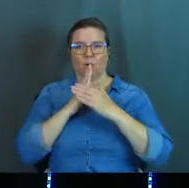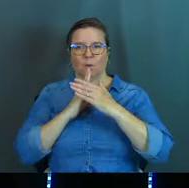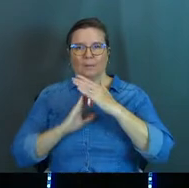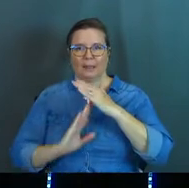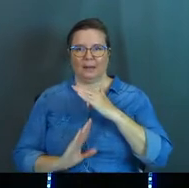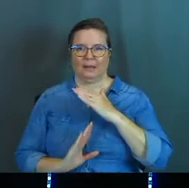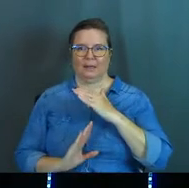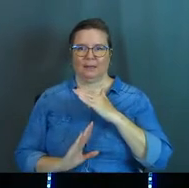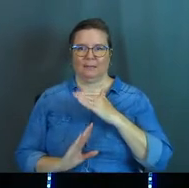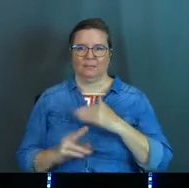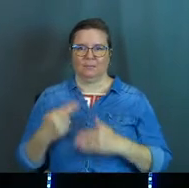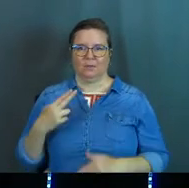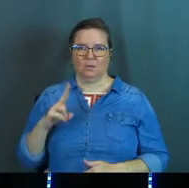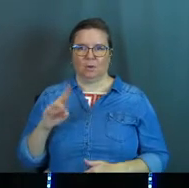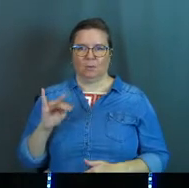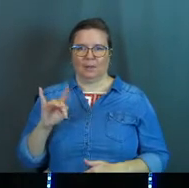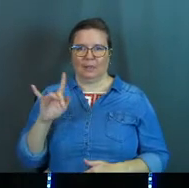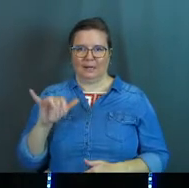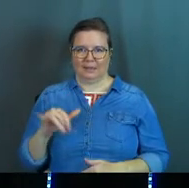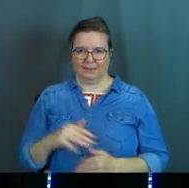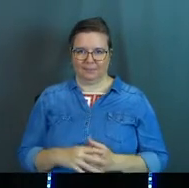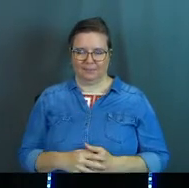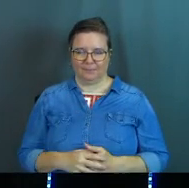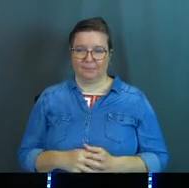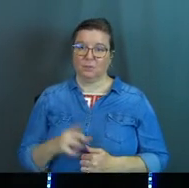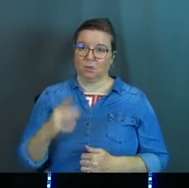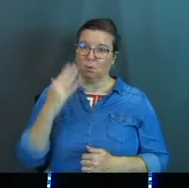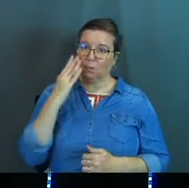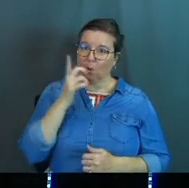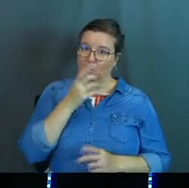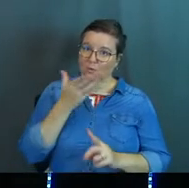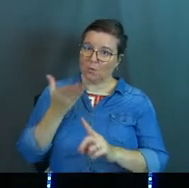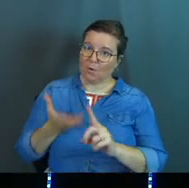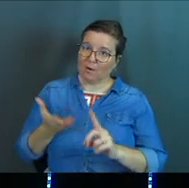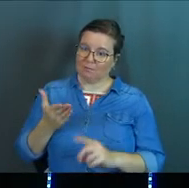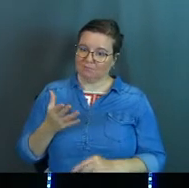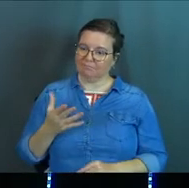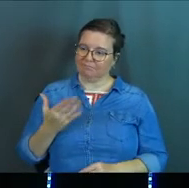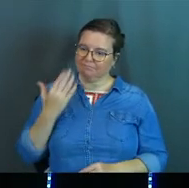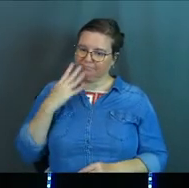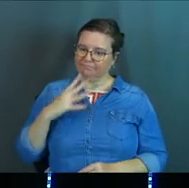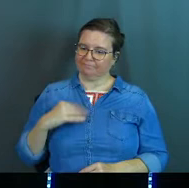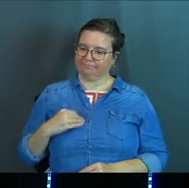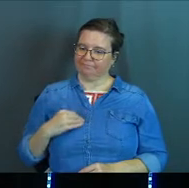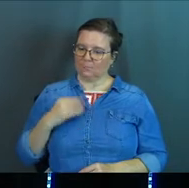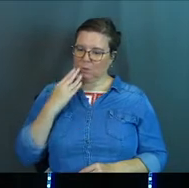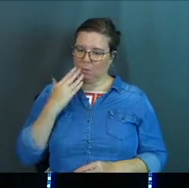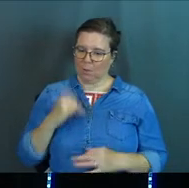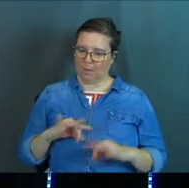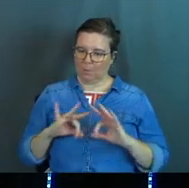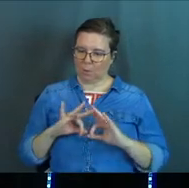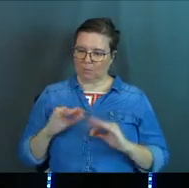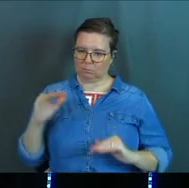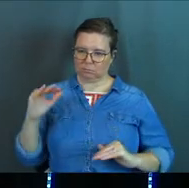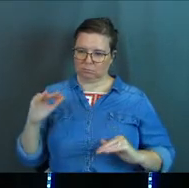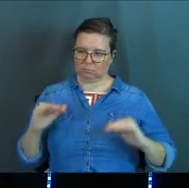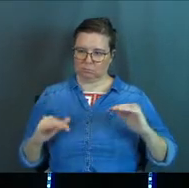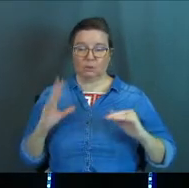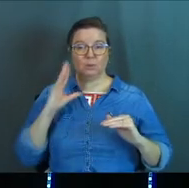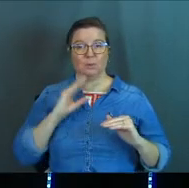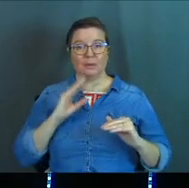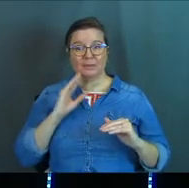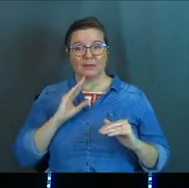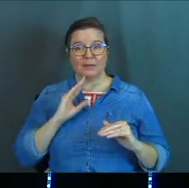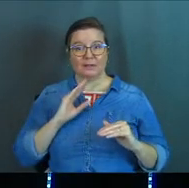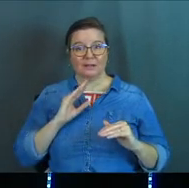humility. Contrary to Haman, you know who you are, and you know how important it is. You're going to